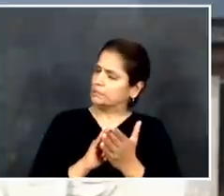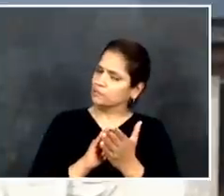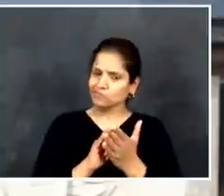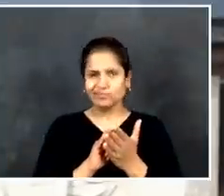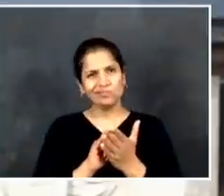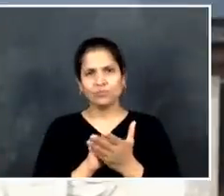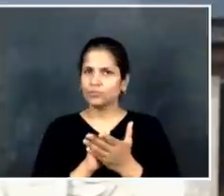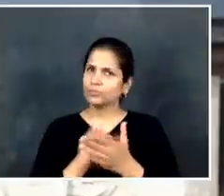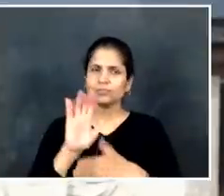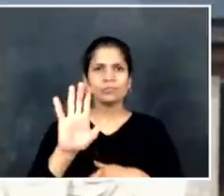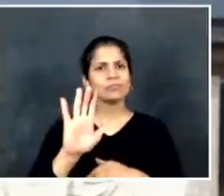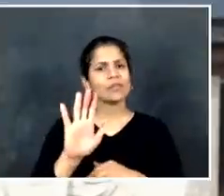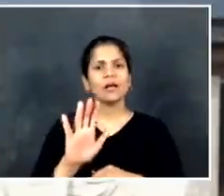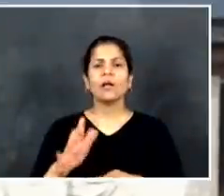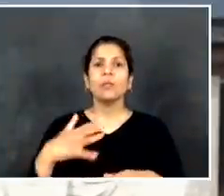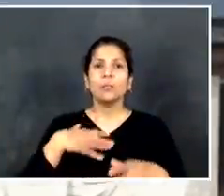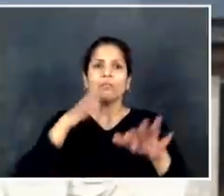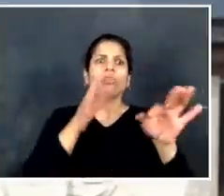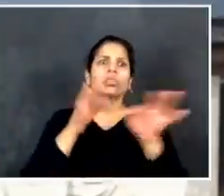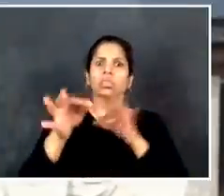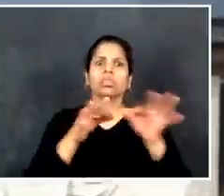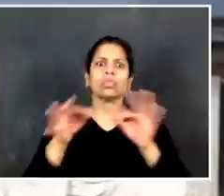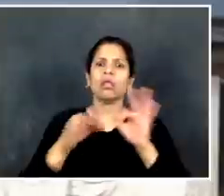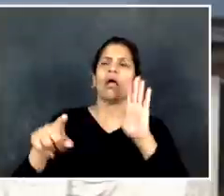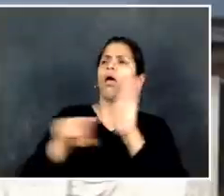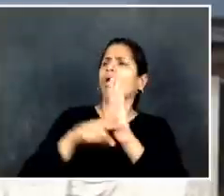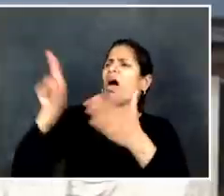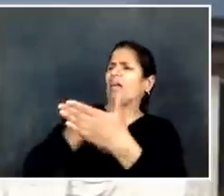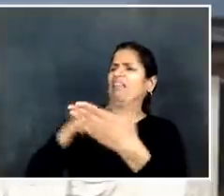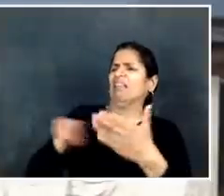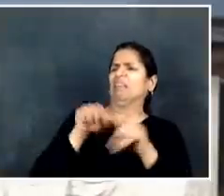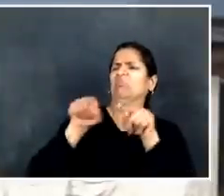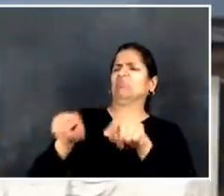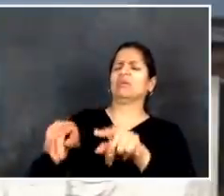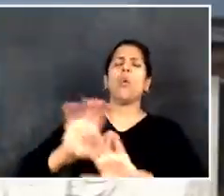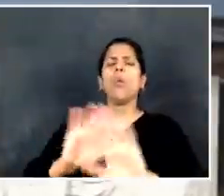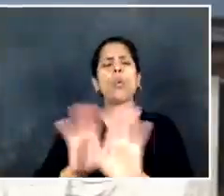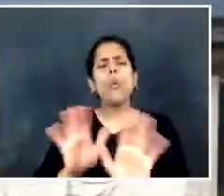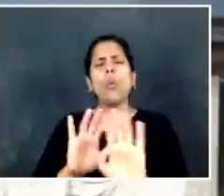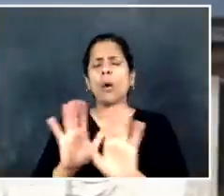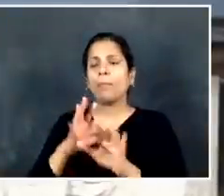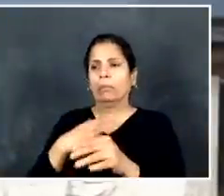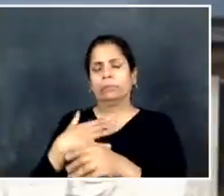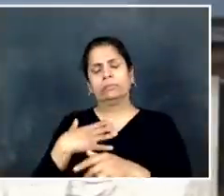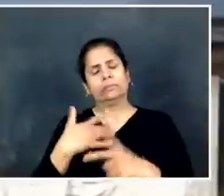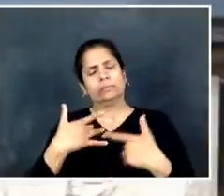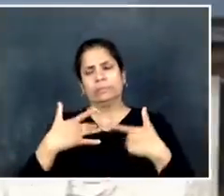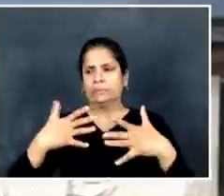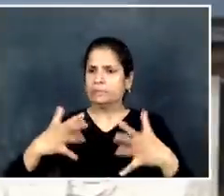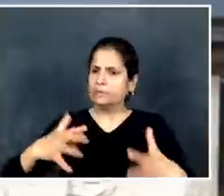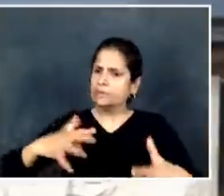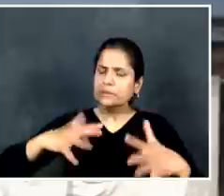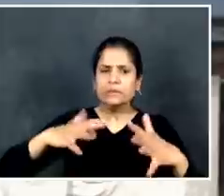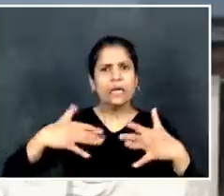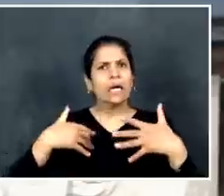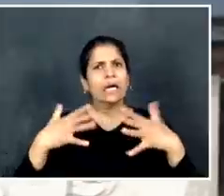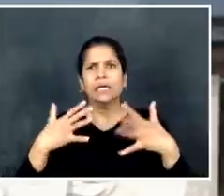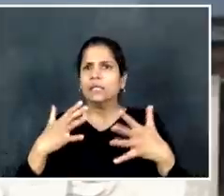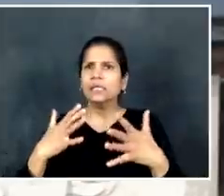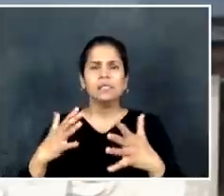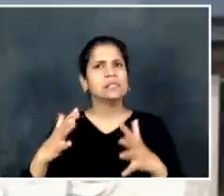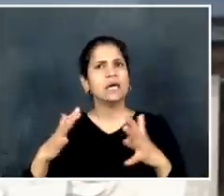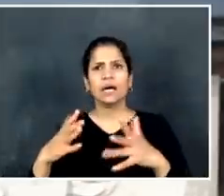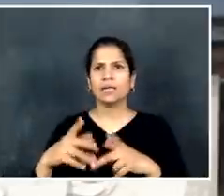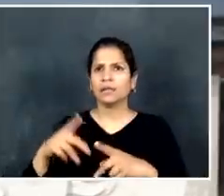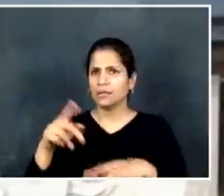People tried that towards New Yorkers. I didn't think that was fair. So I'd be very careful about that. I think the more essential point is to push for